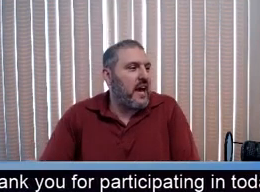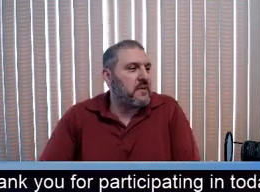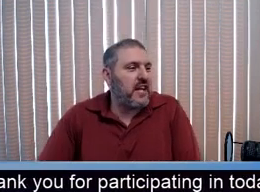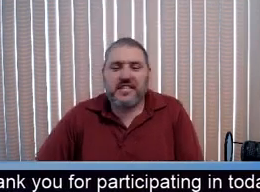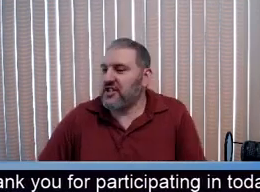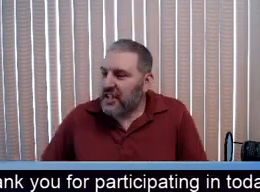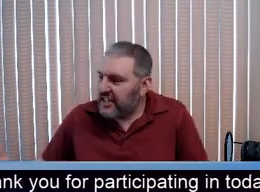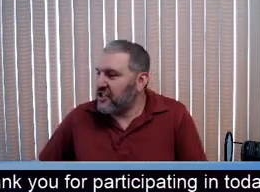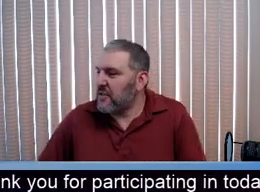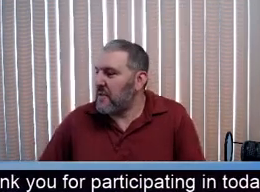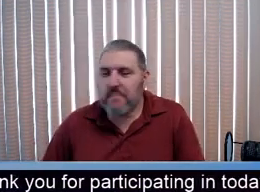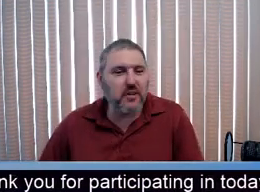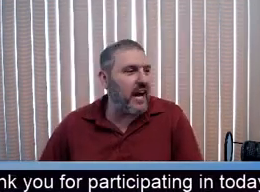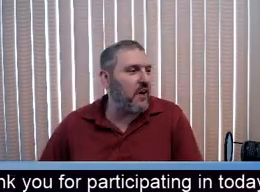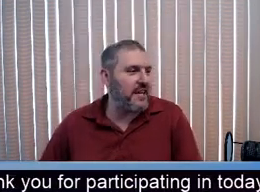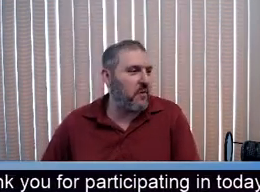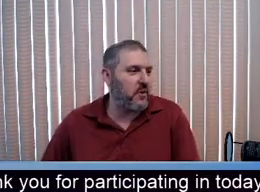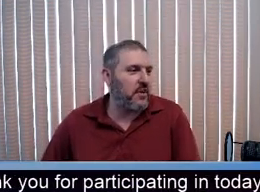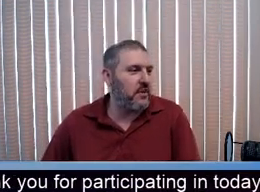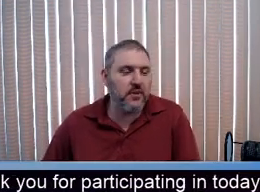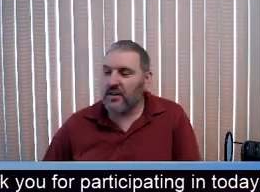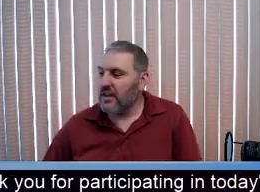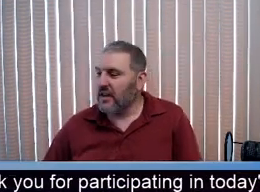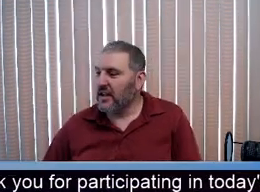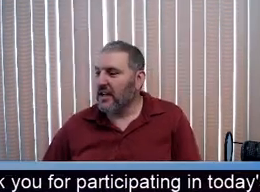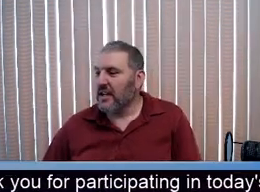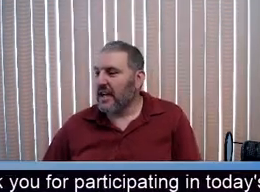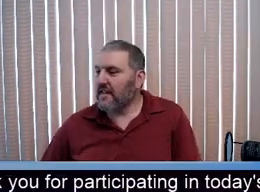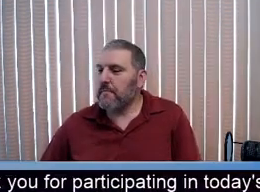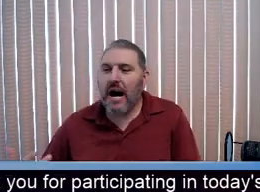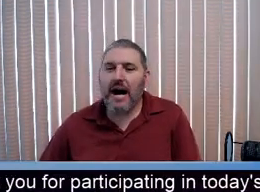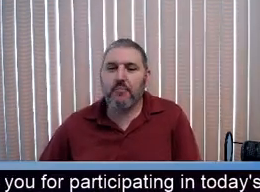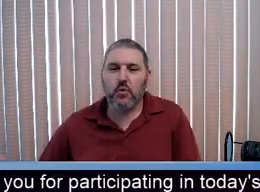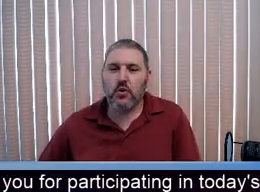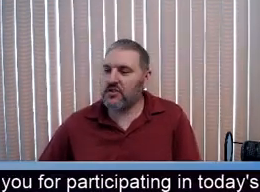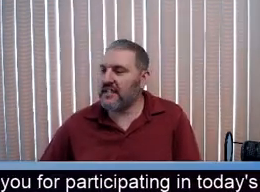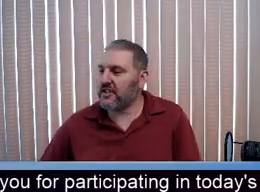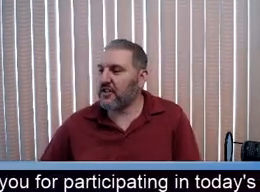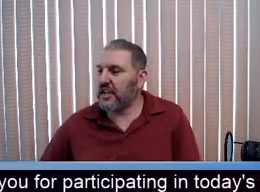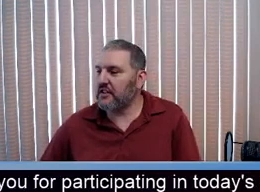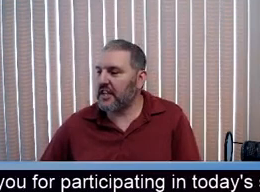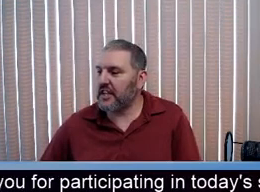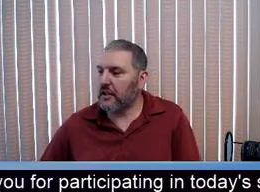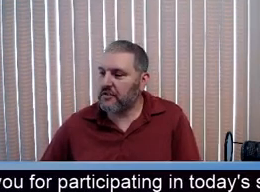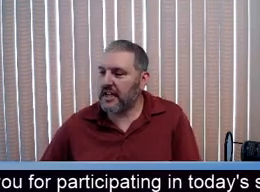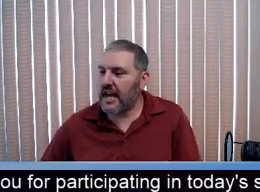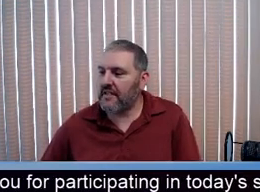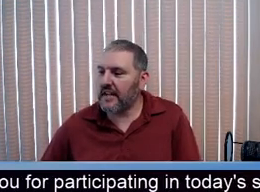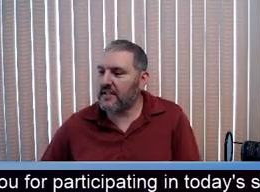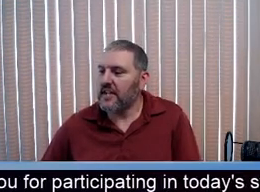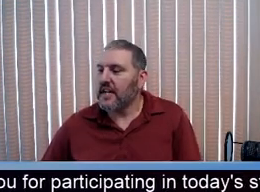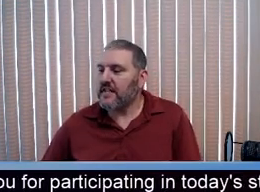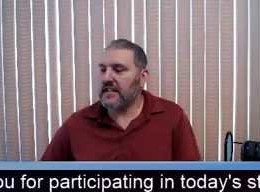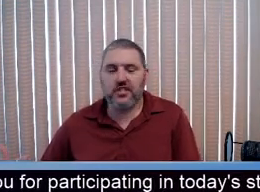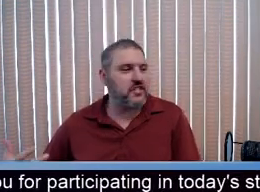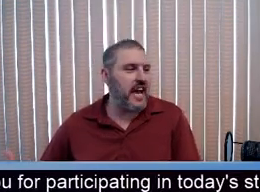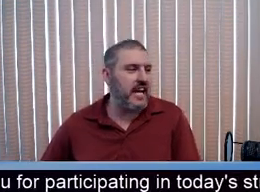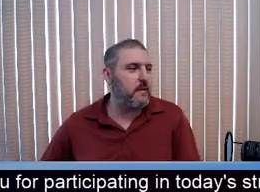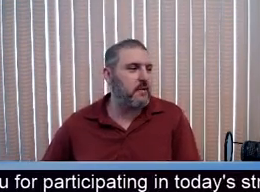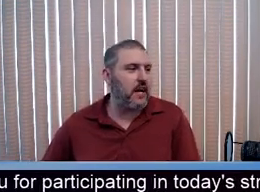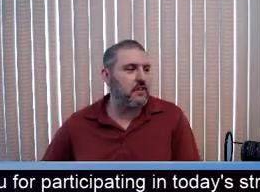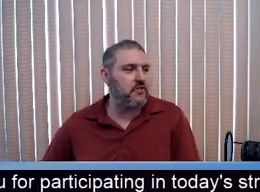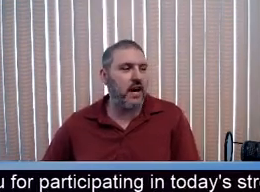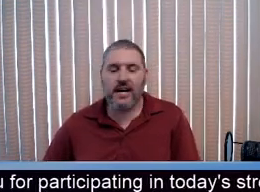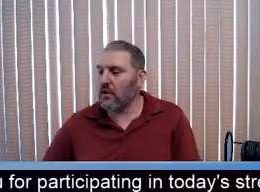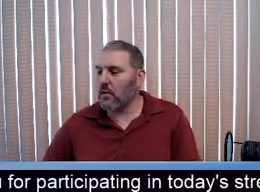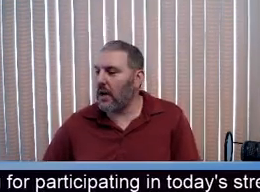we okay with like just lynching people now? Is that what we're going to do? If mob rule says they're guilty and you see evidence, then just hang